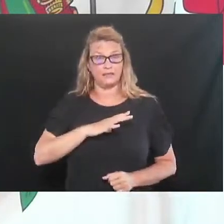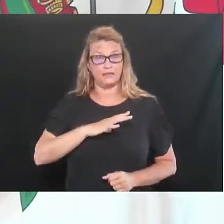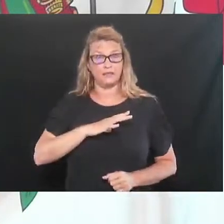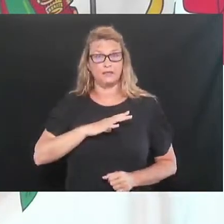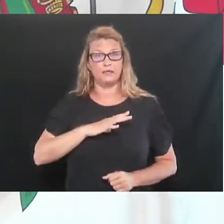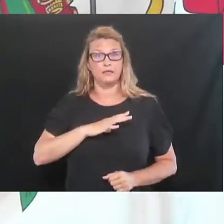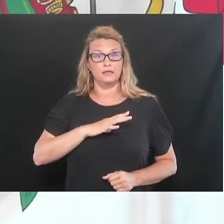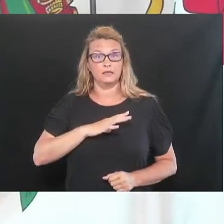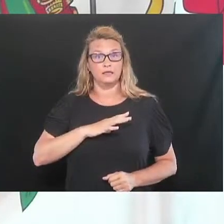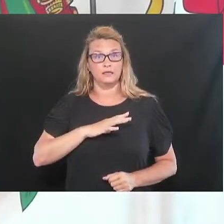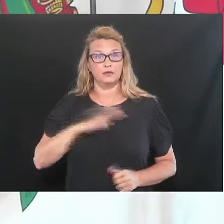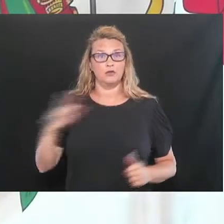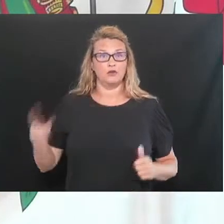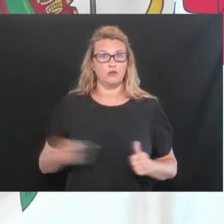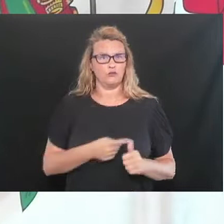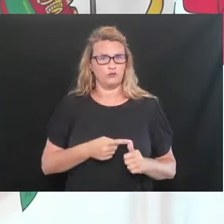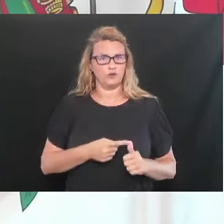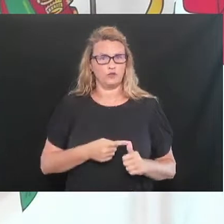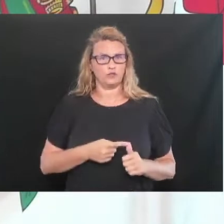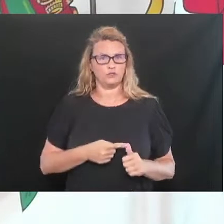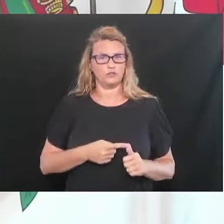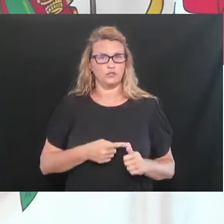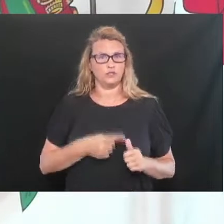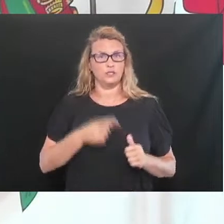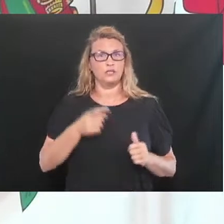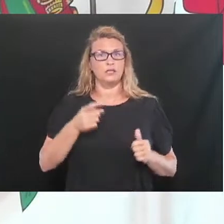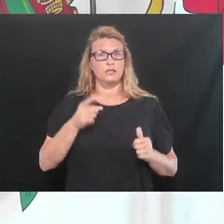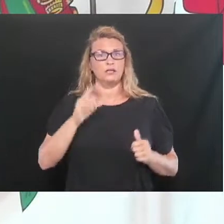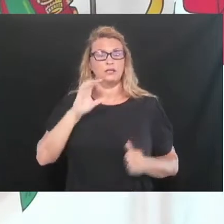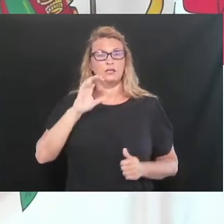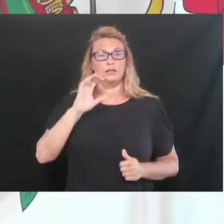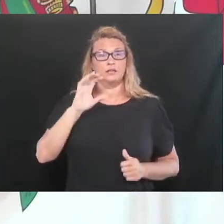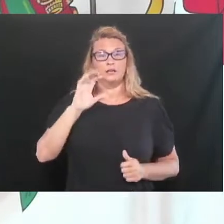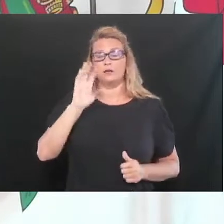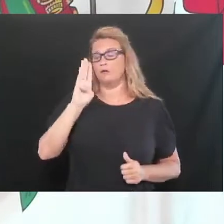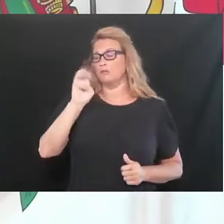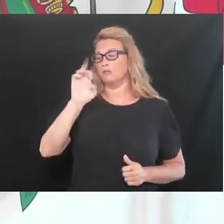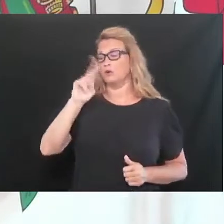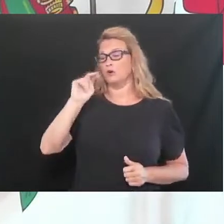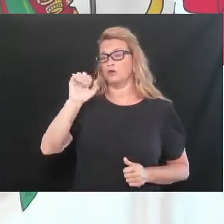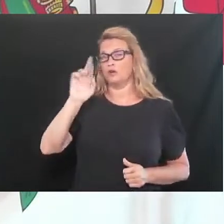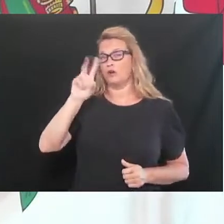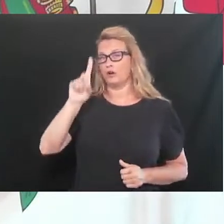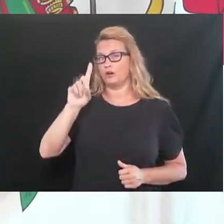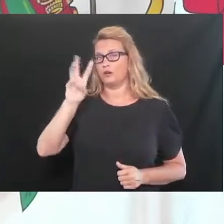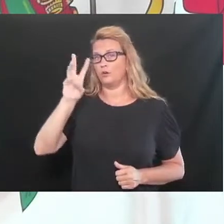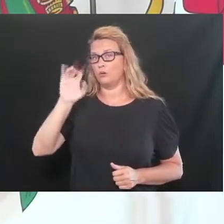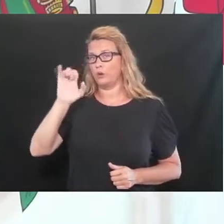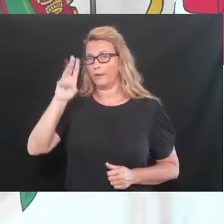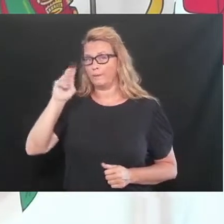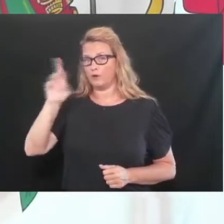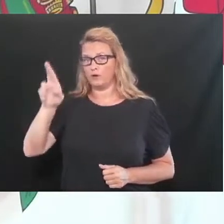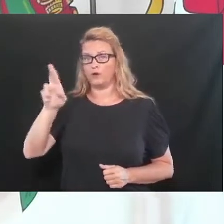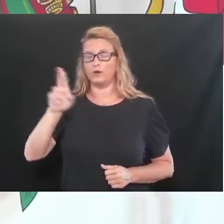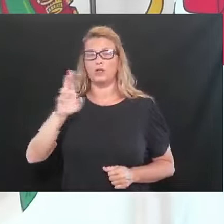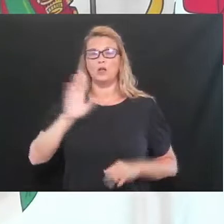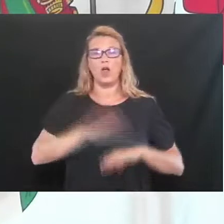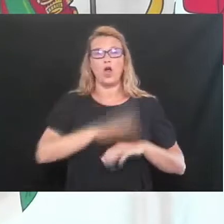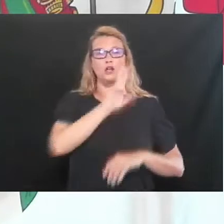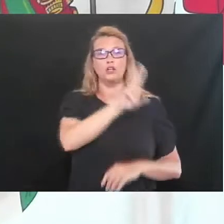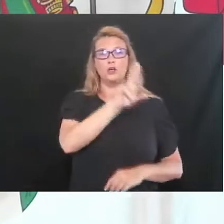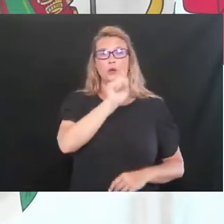know, our first class controlman, Bernard Wimmer, was on the